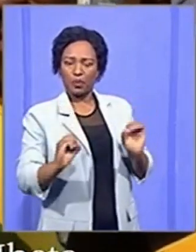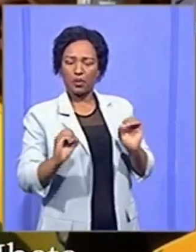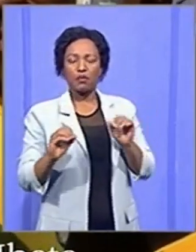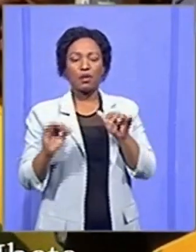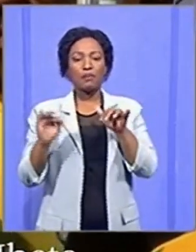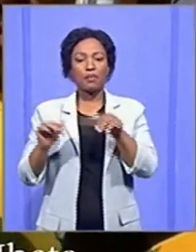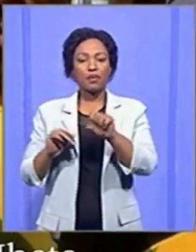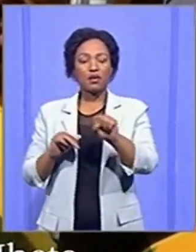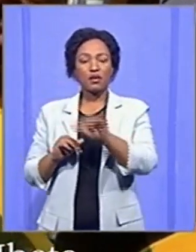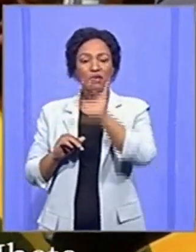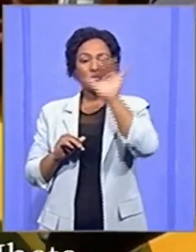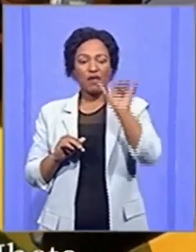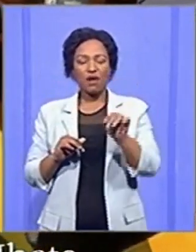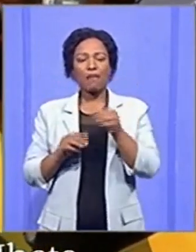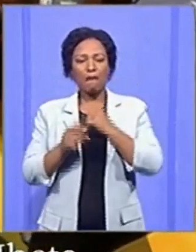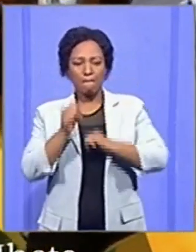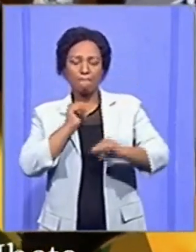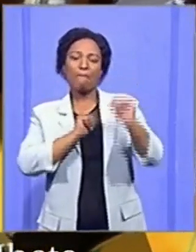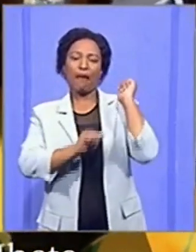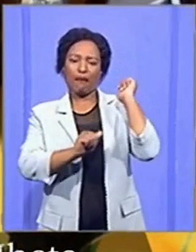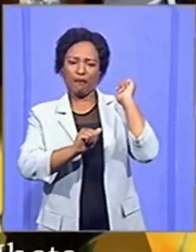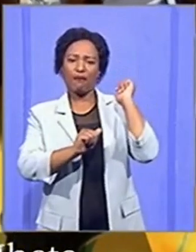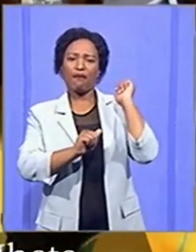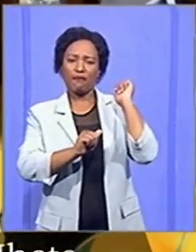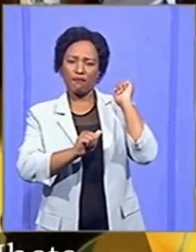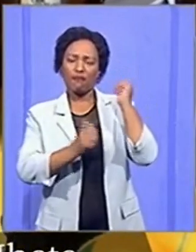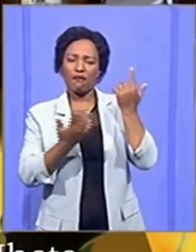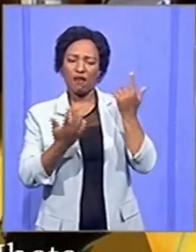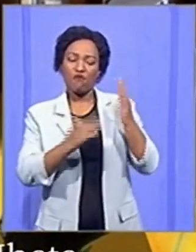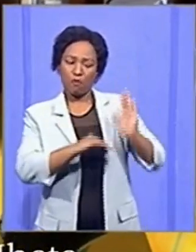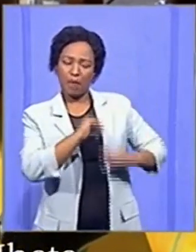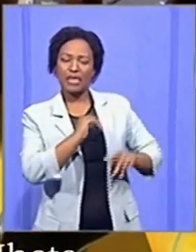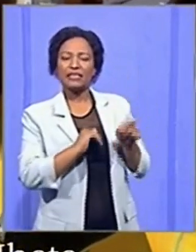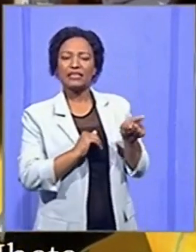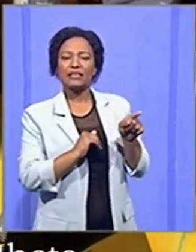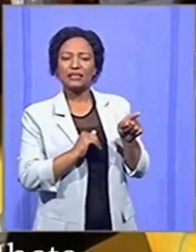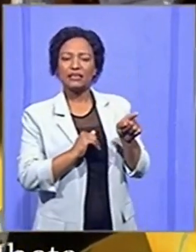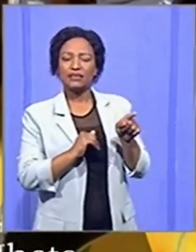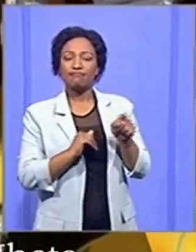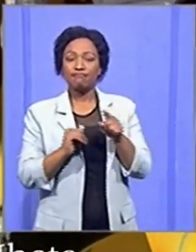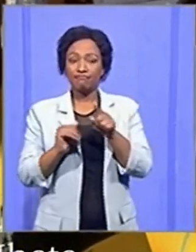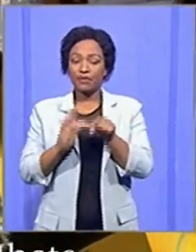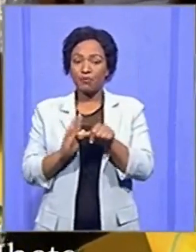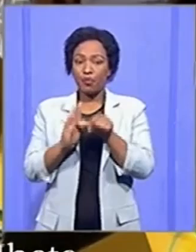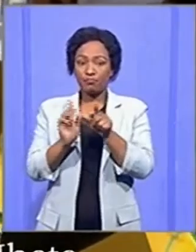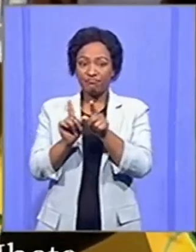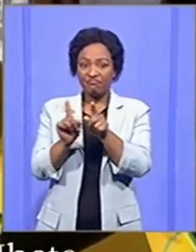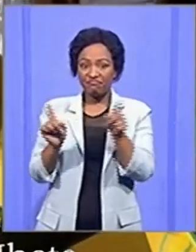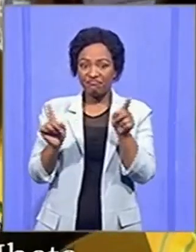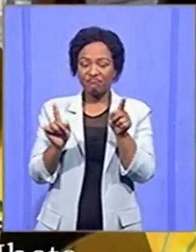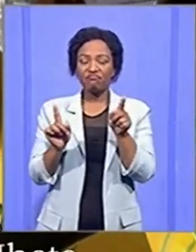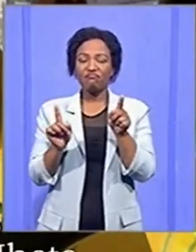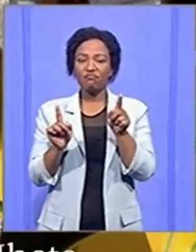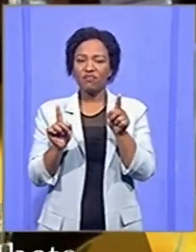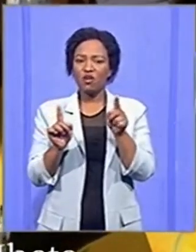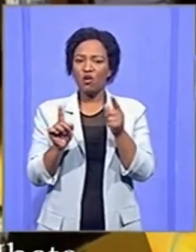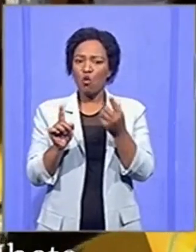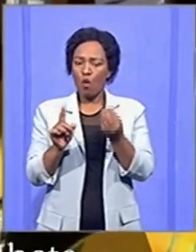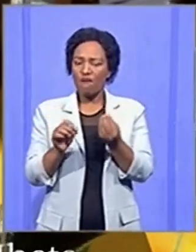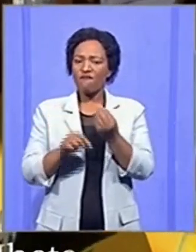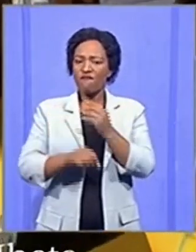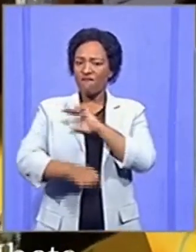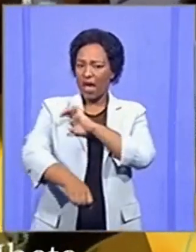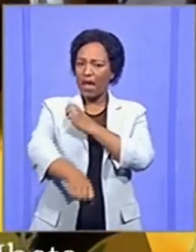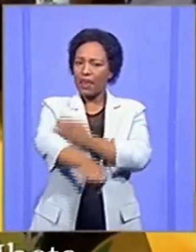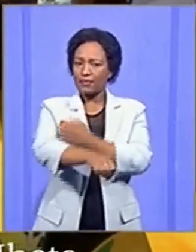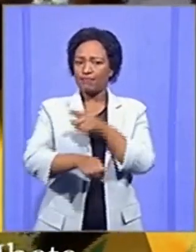people of South Africa back. So it's very important for each and everyone who has energy to come